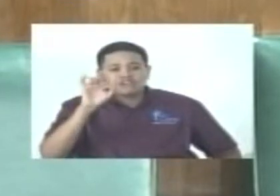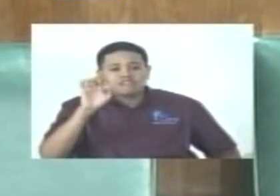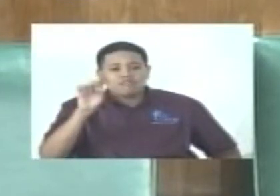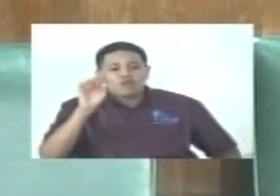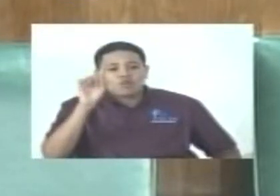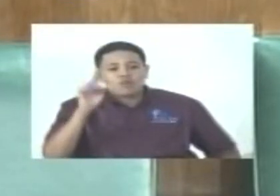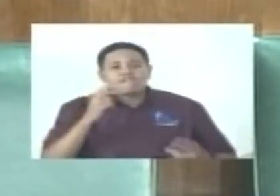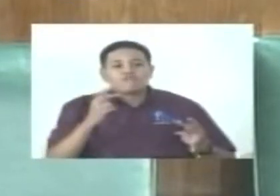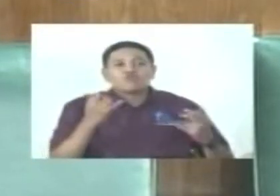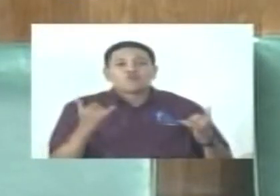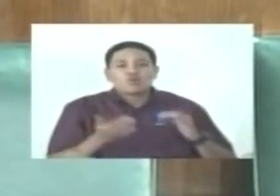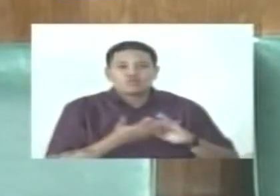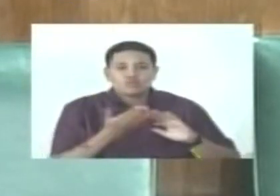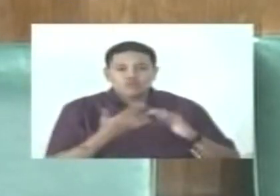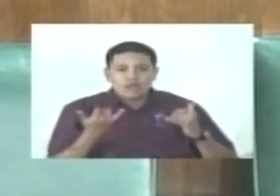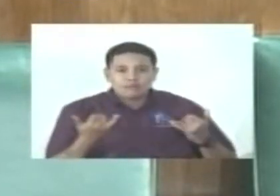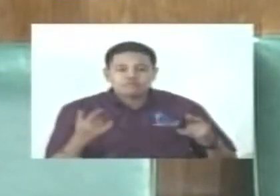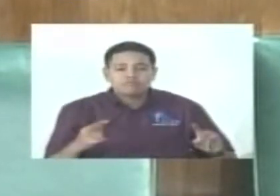one of the funerals going on now,